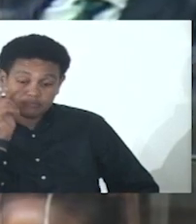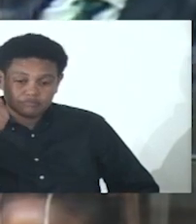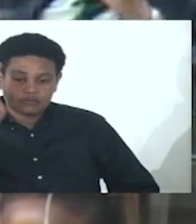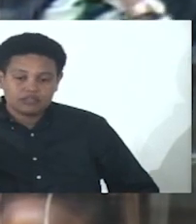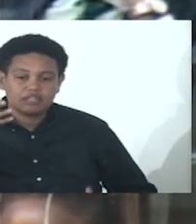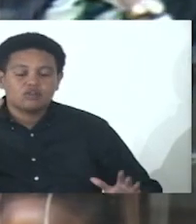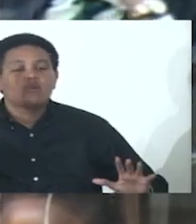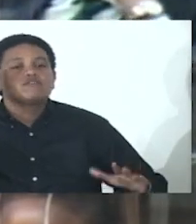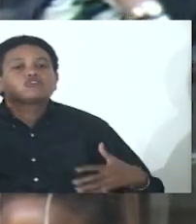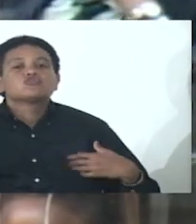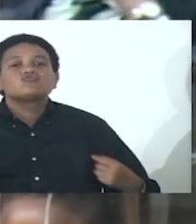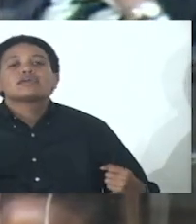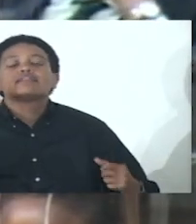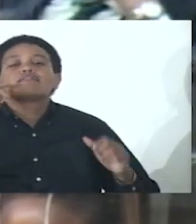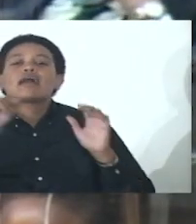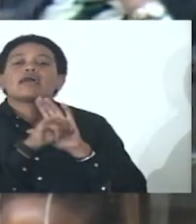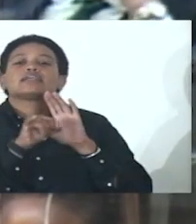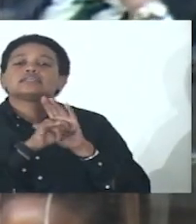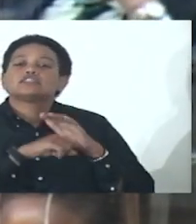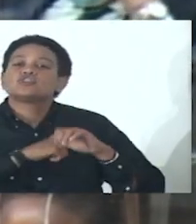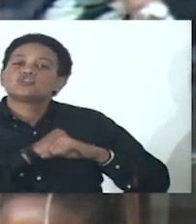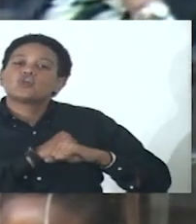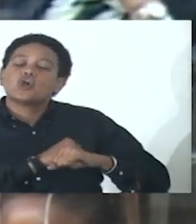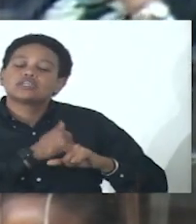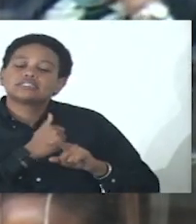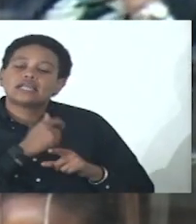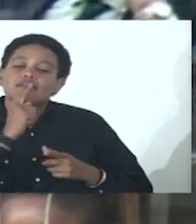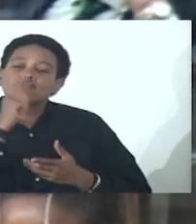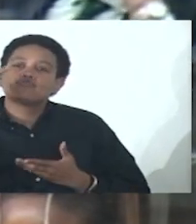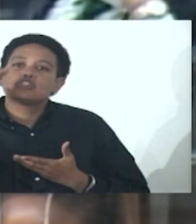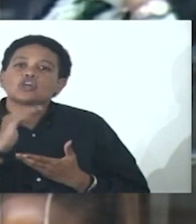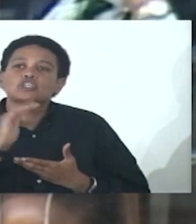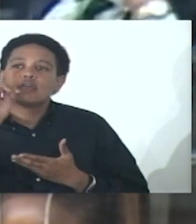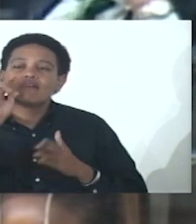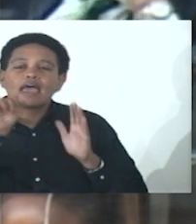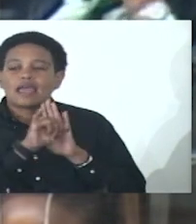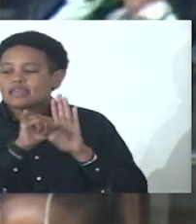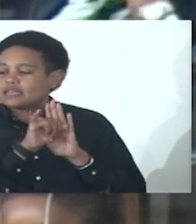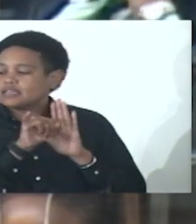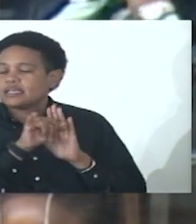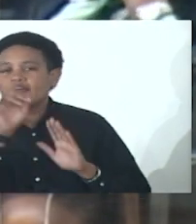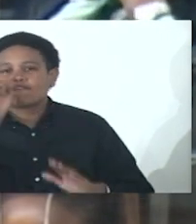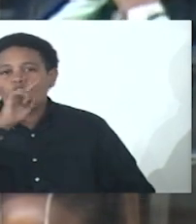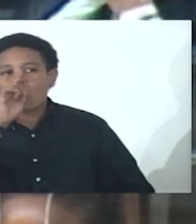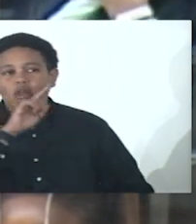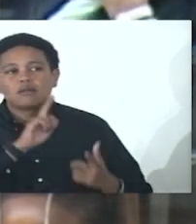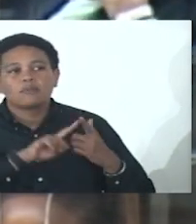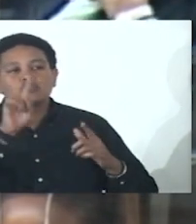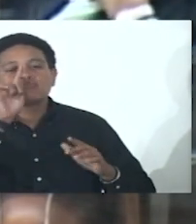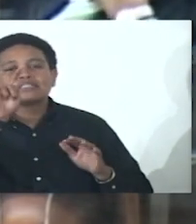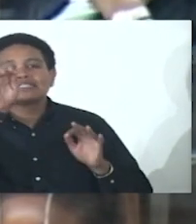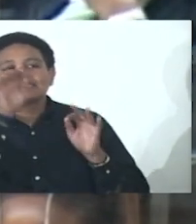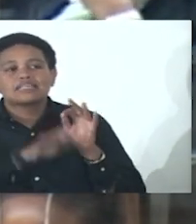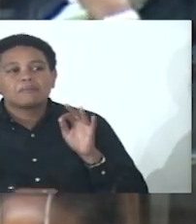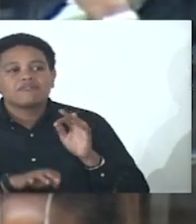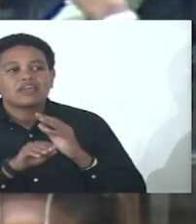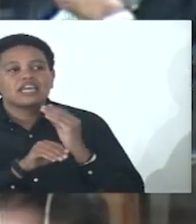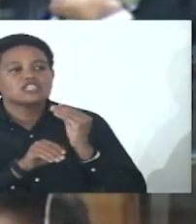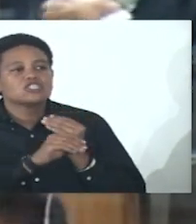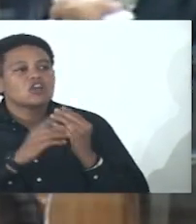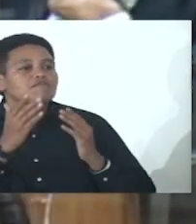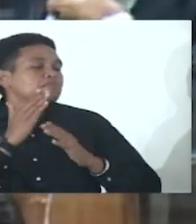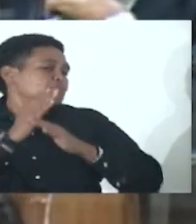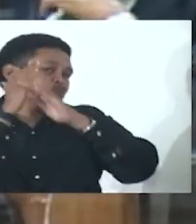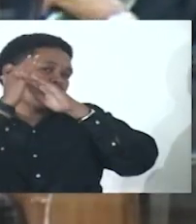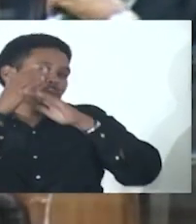identity security, reduction of identity fraud, and the simplification of